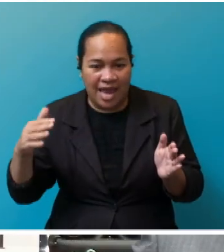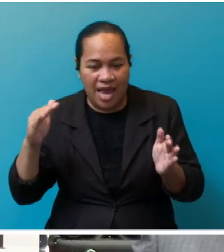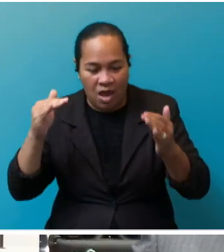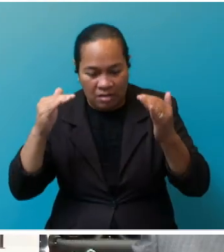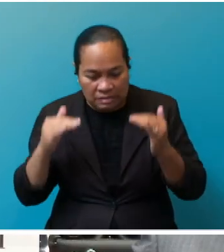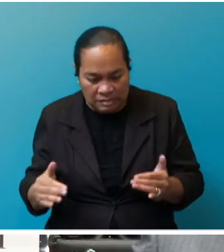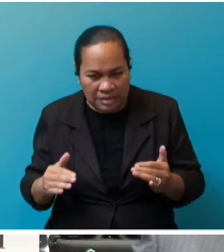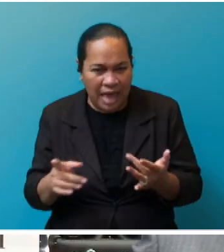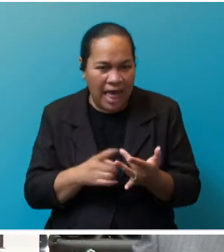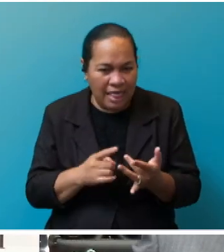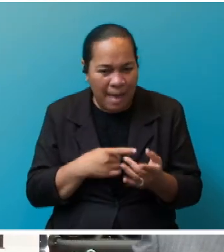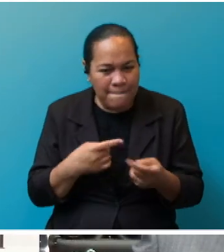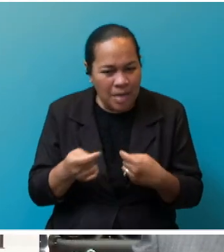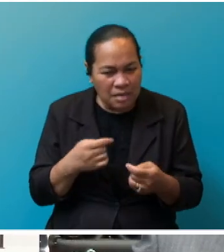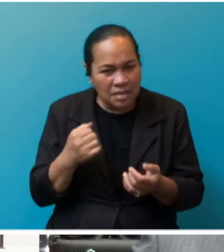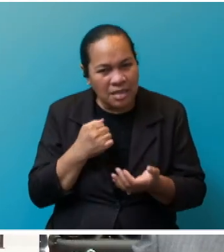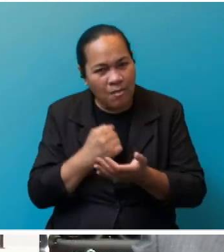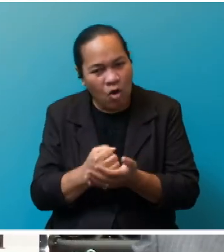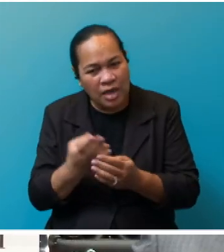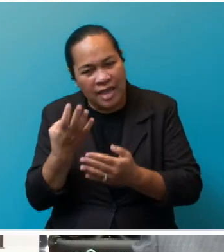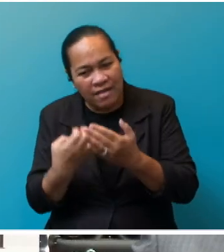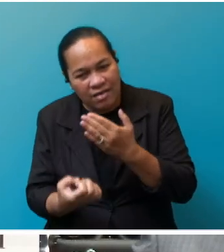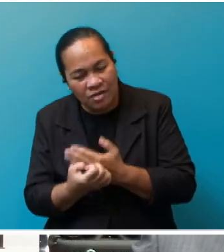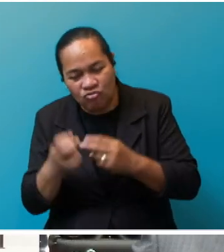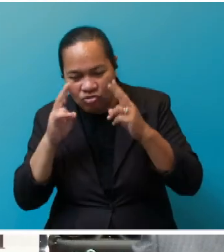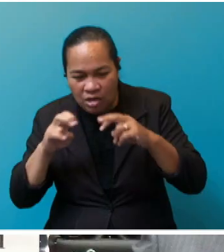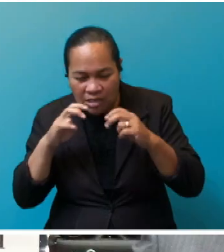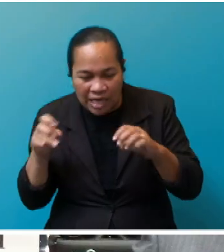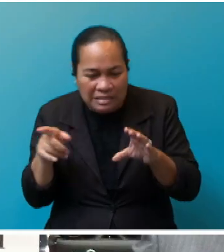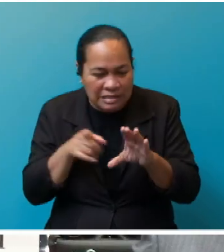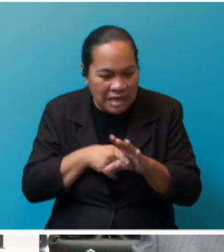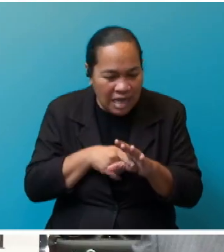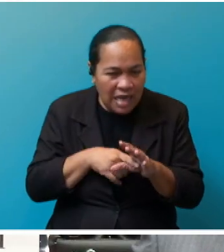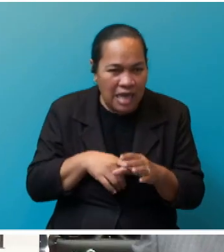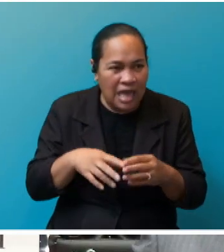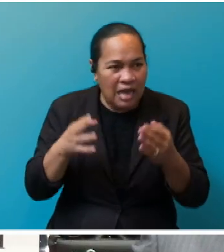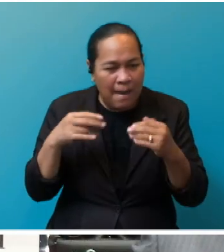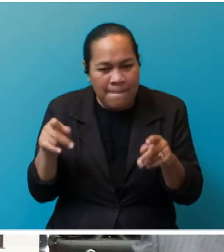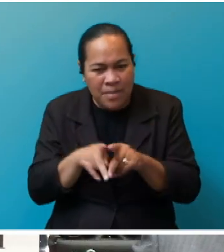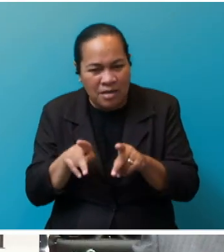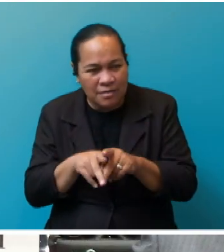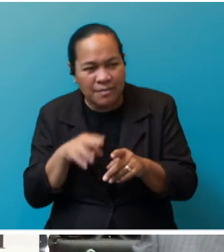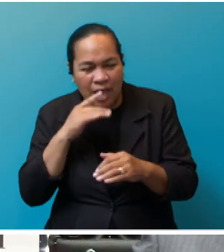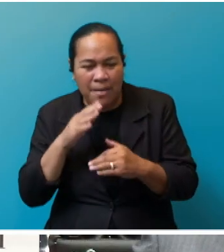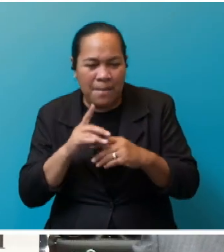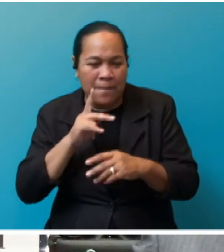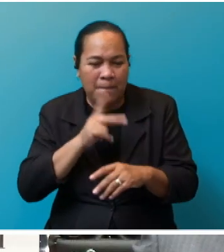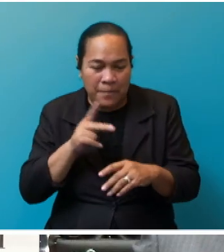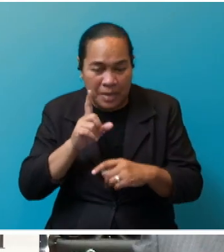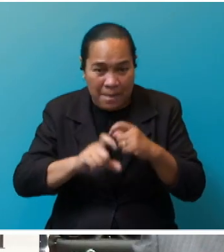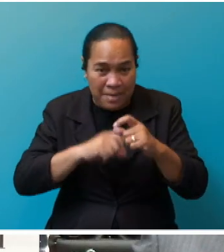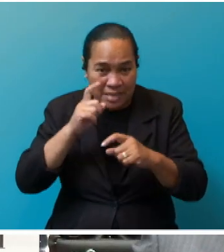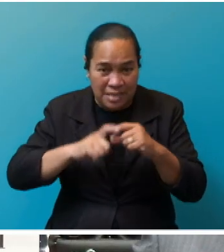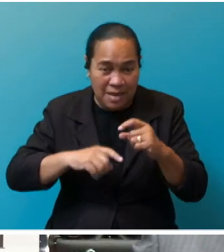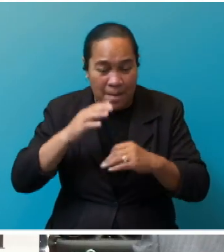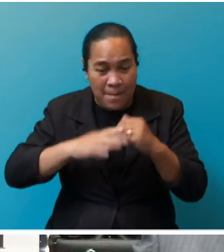management, marketing support and events, research coordination and insights, partner coordination and support, capacity building and training, connecting tourism